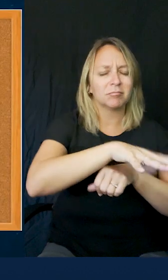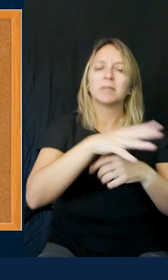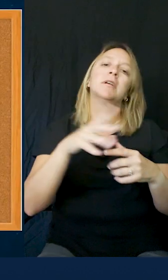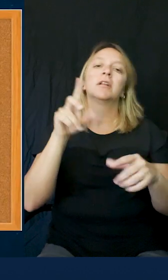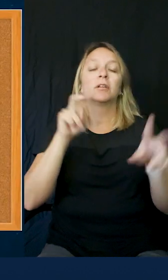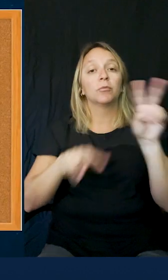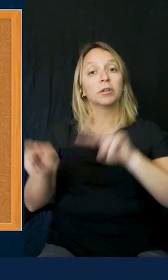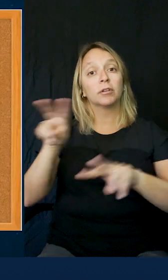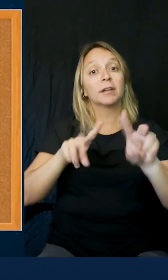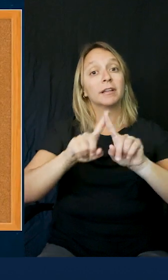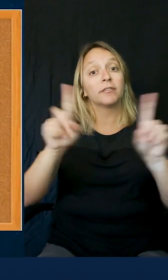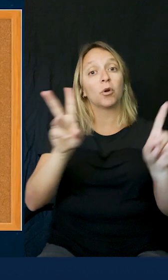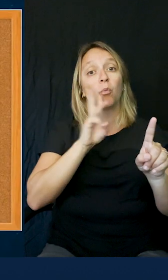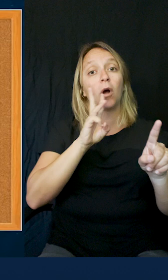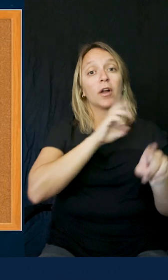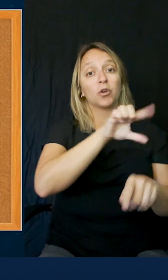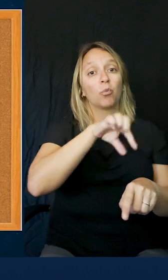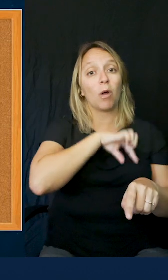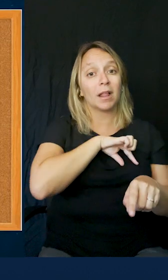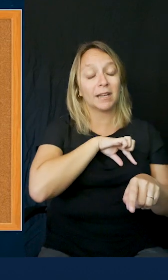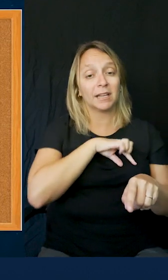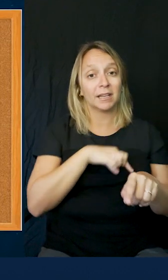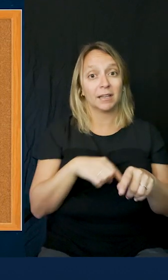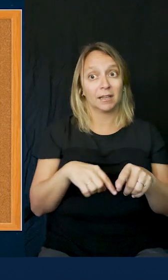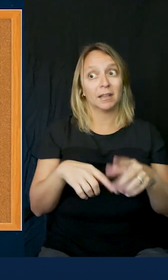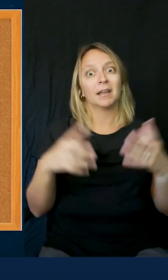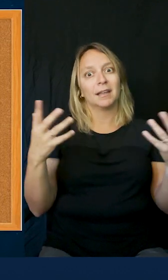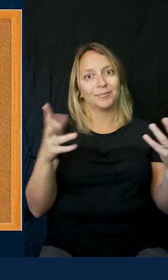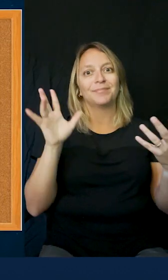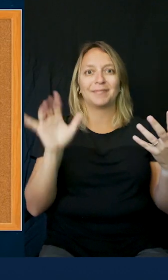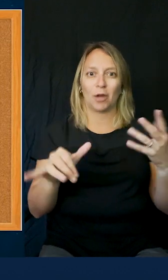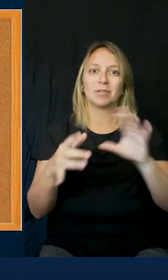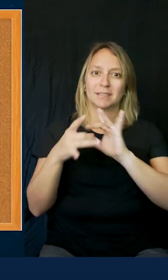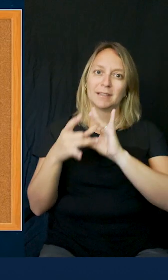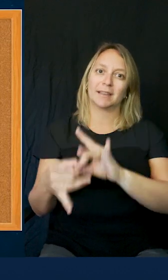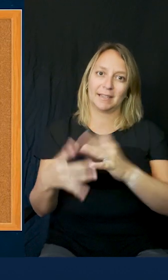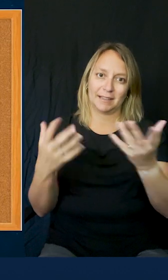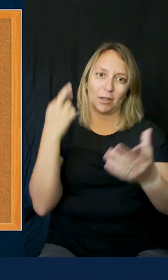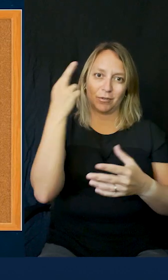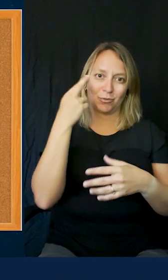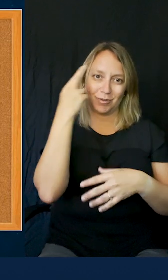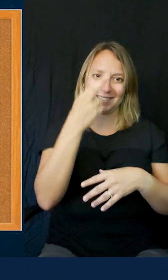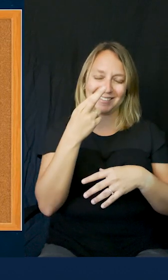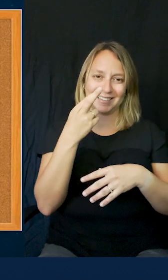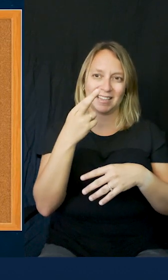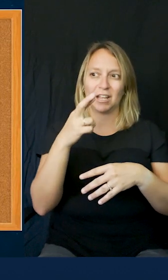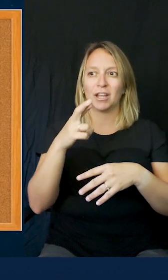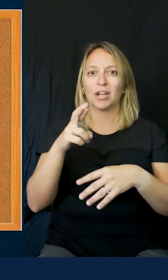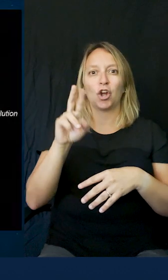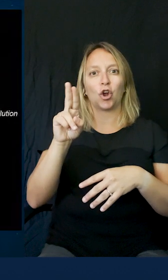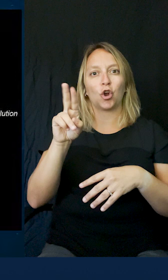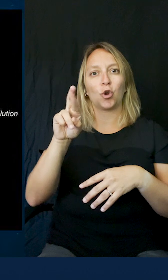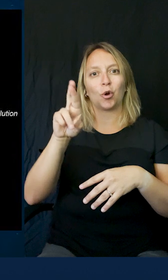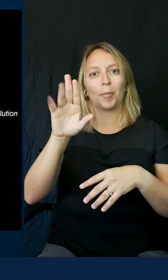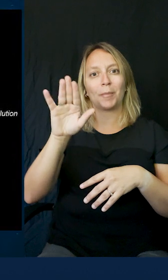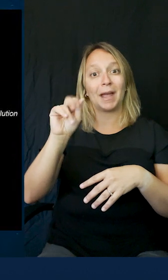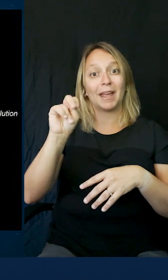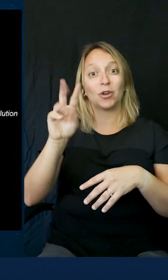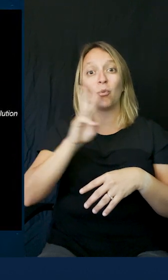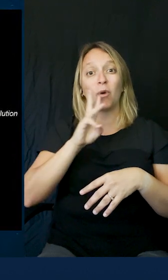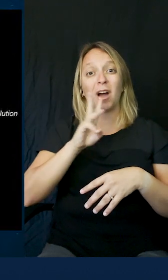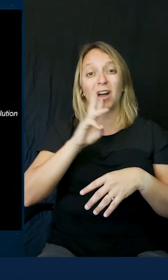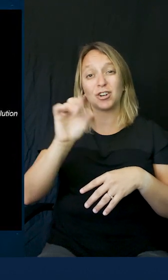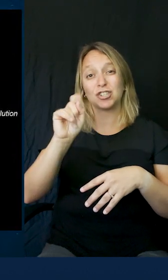quality parameters that ultimately linked urban stormwater runoff to these mortality events. And since we're